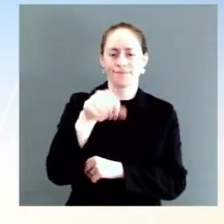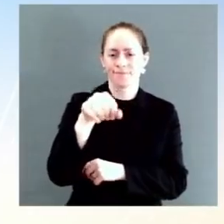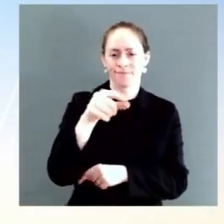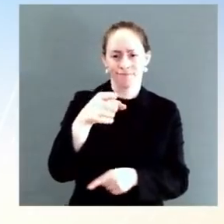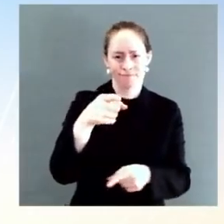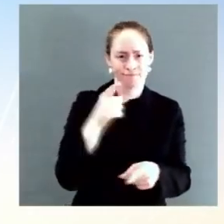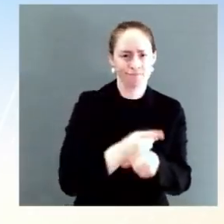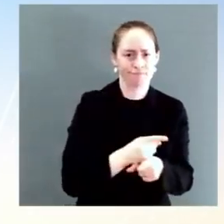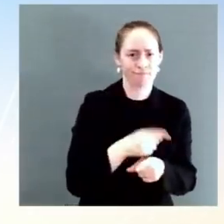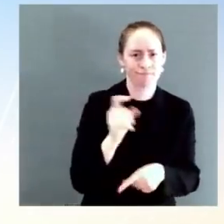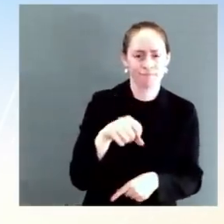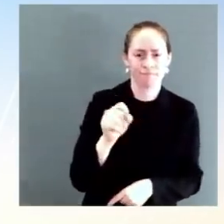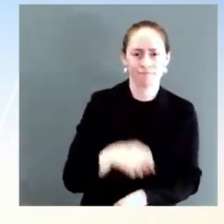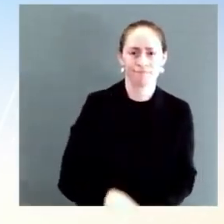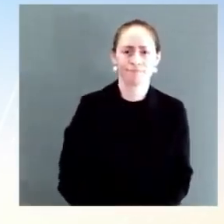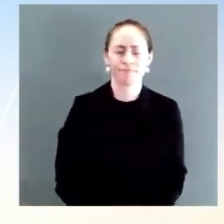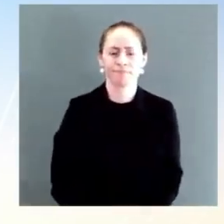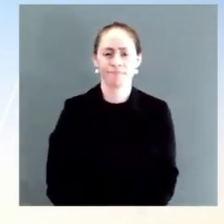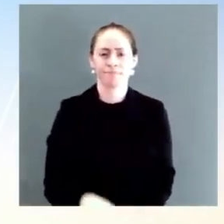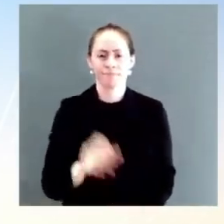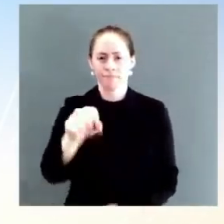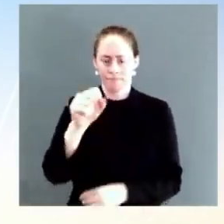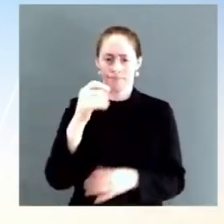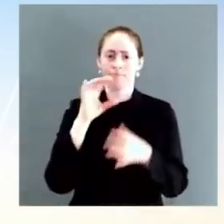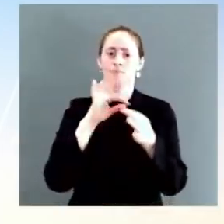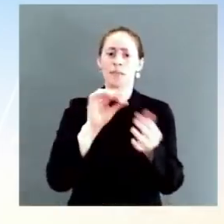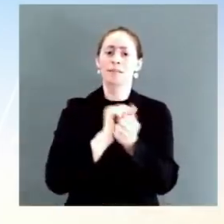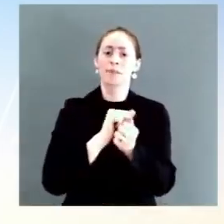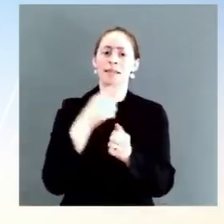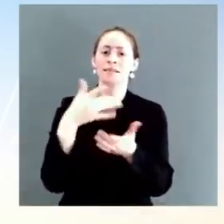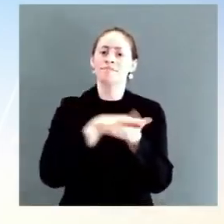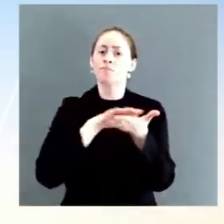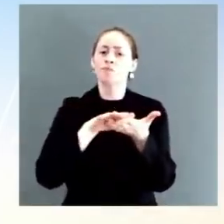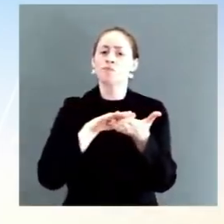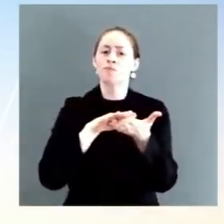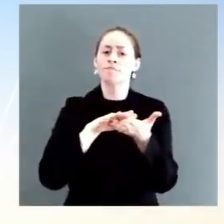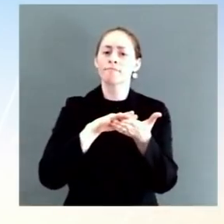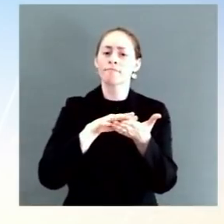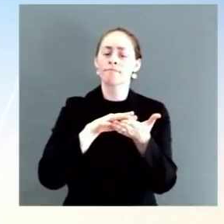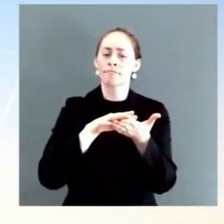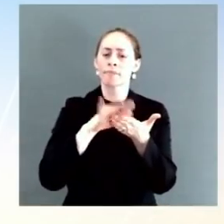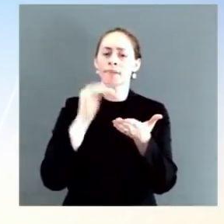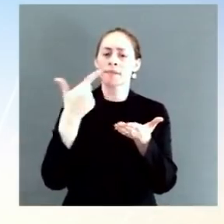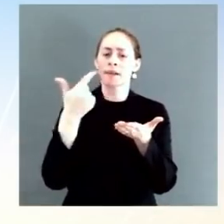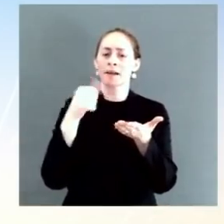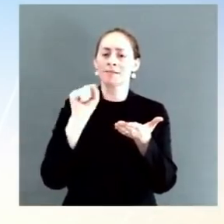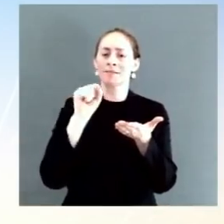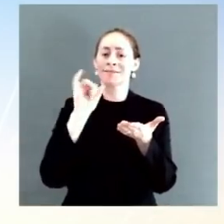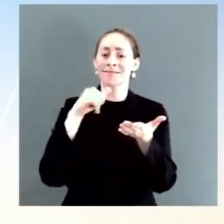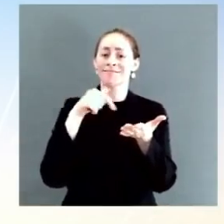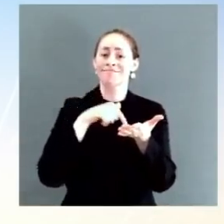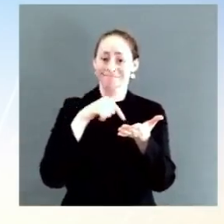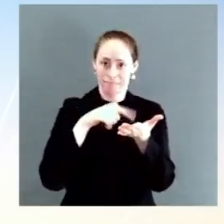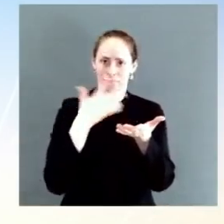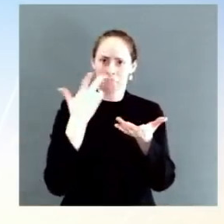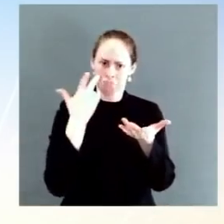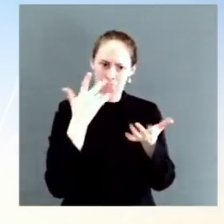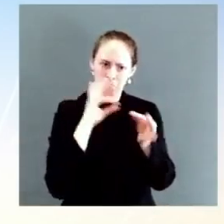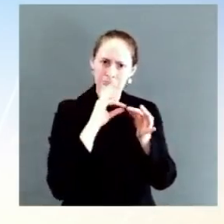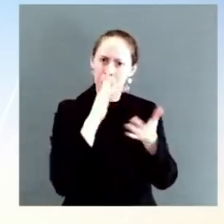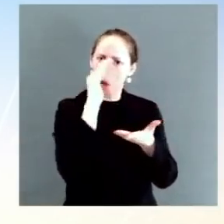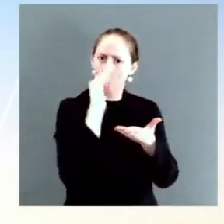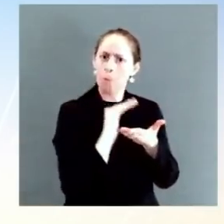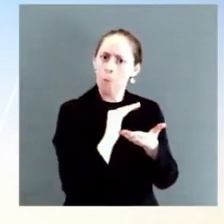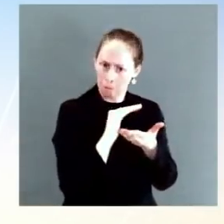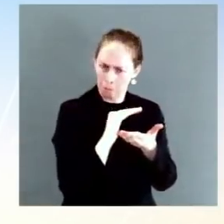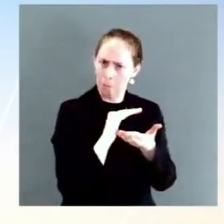down, but prices at the pump are going up. That's exactly why the president sent the letter to the FTC last week, because that's not what we should